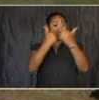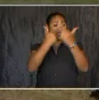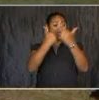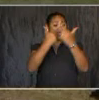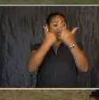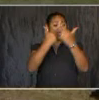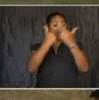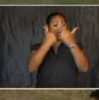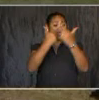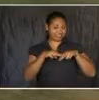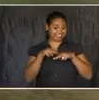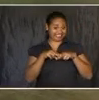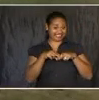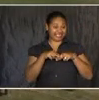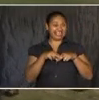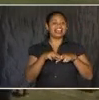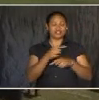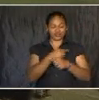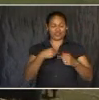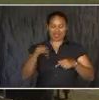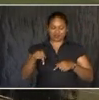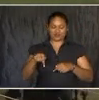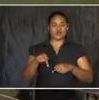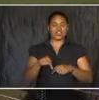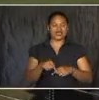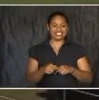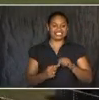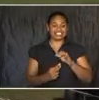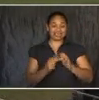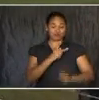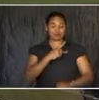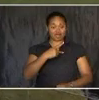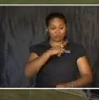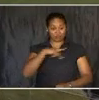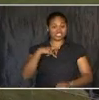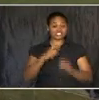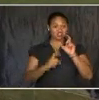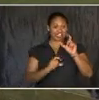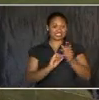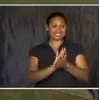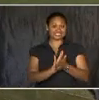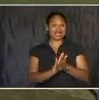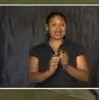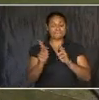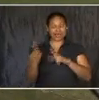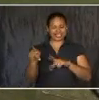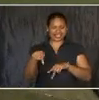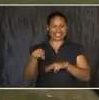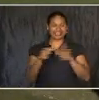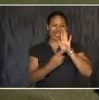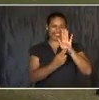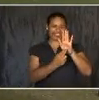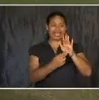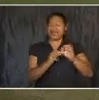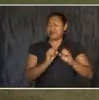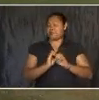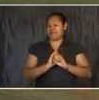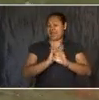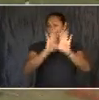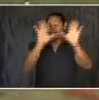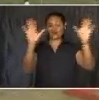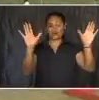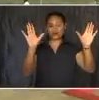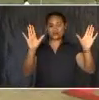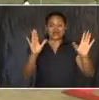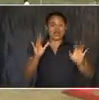bengra ni bolle ni bagi balu karabi tingoka na prince Charles paka pa mboti te ko ni rai sarabi kama kare se tu na nomani di ngoma tiku mainan